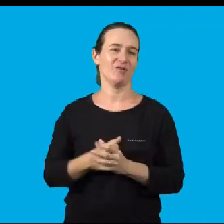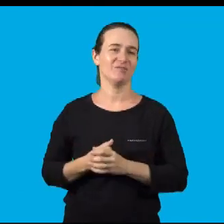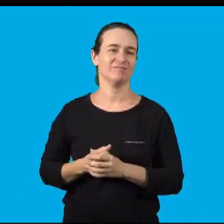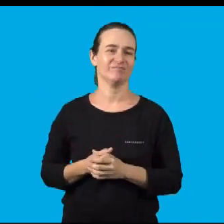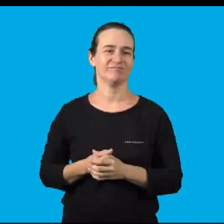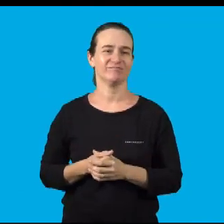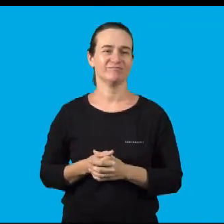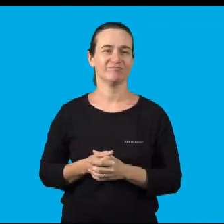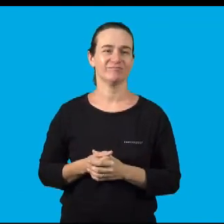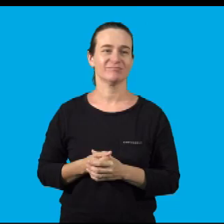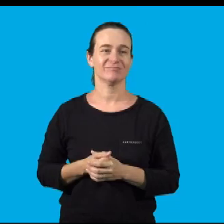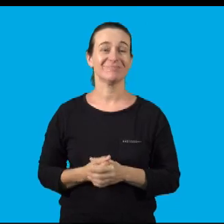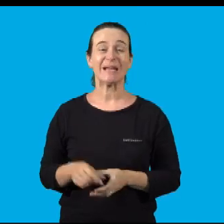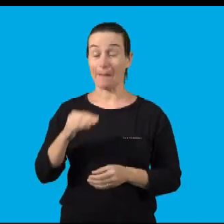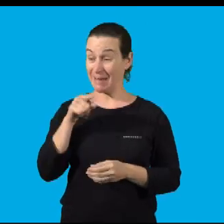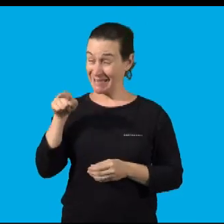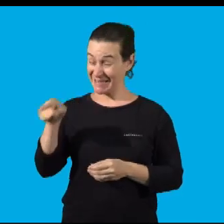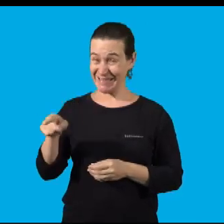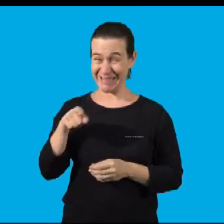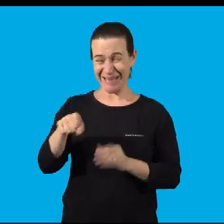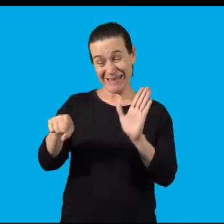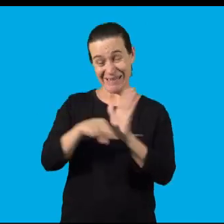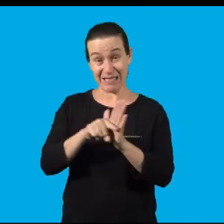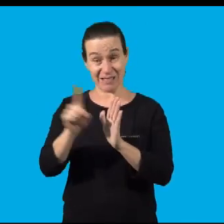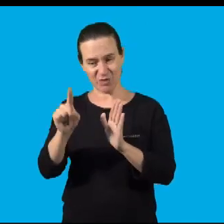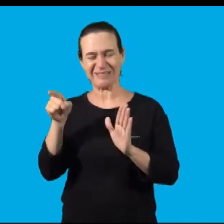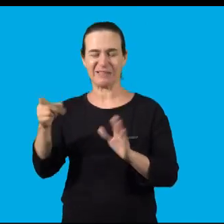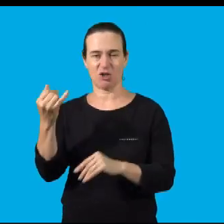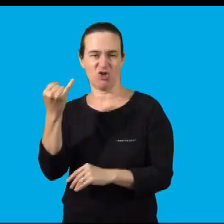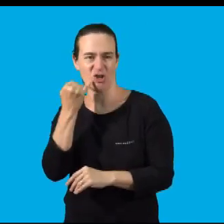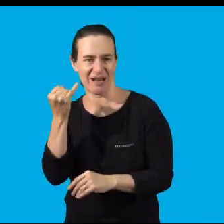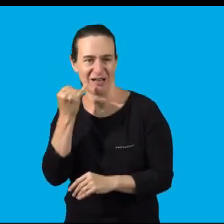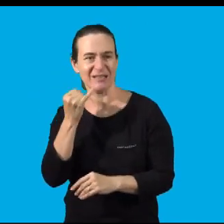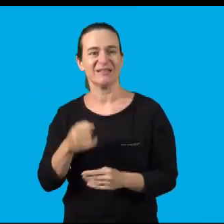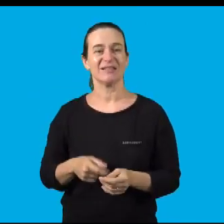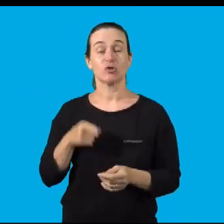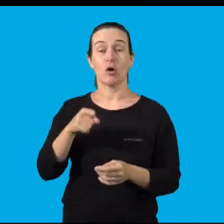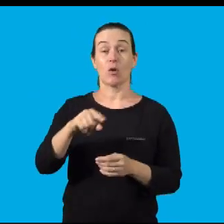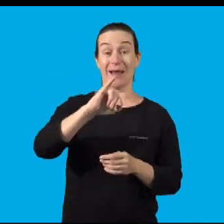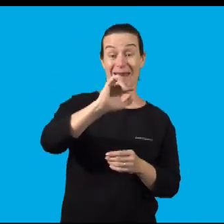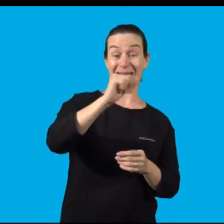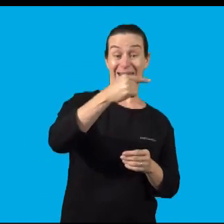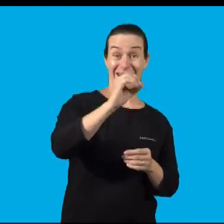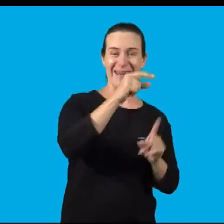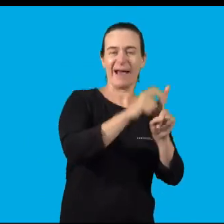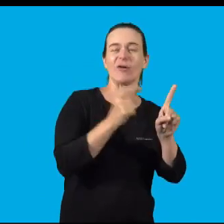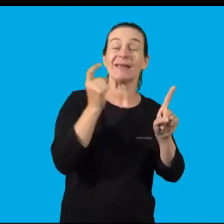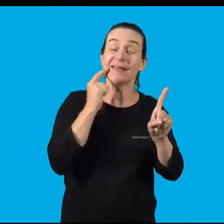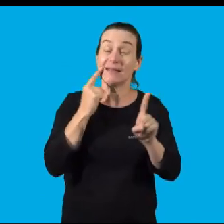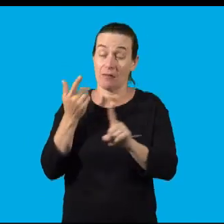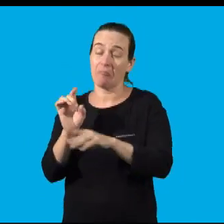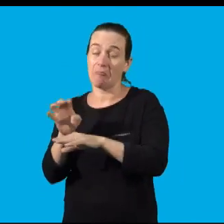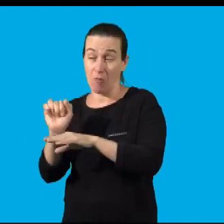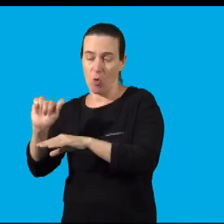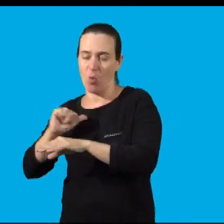tragic flaw, or his hamartia, can be seen as his jealousy, as this causes him to be easily manipulated by